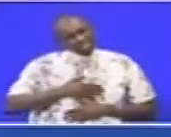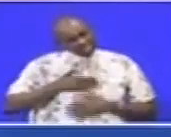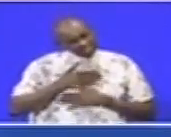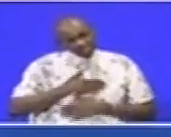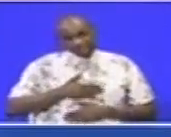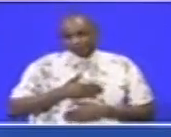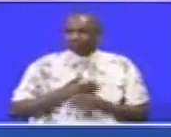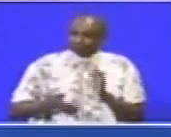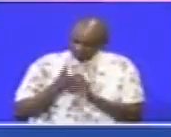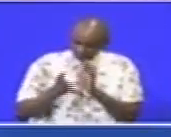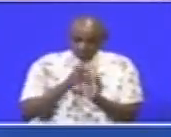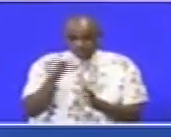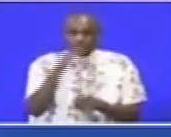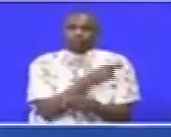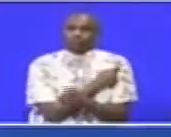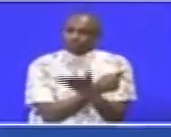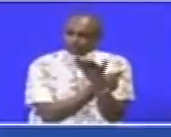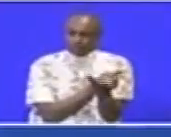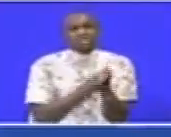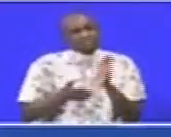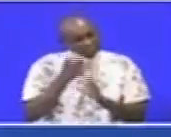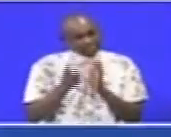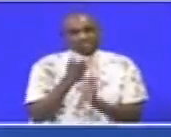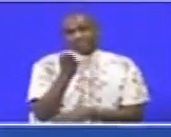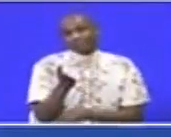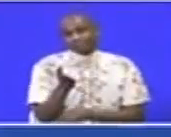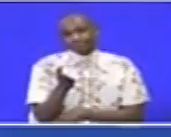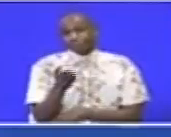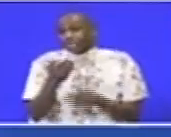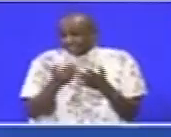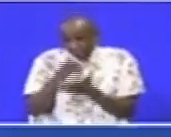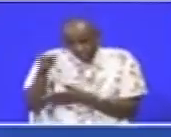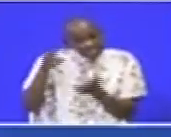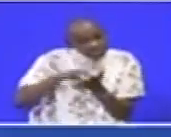be seek treatment immediately. Some of those